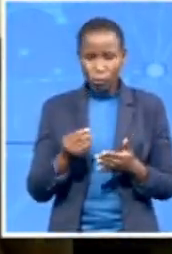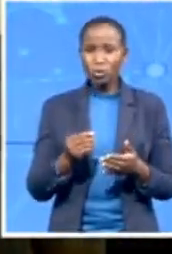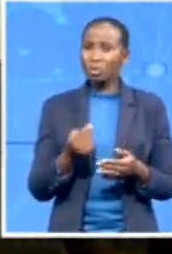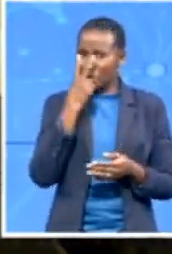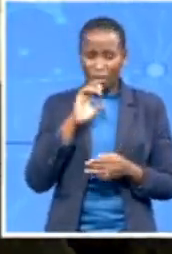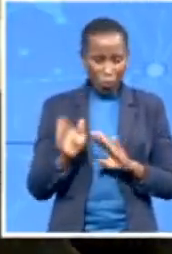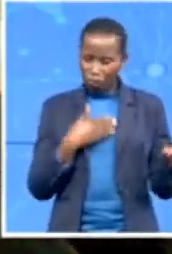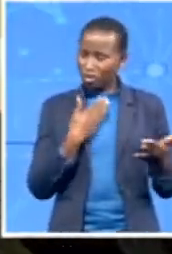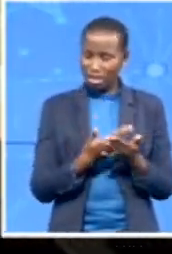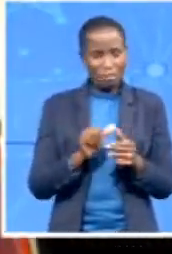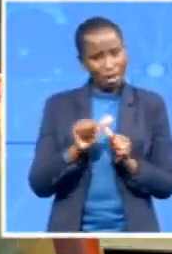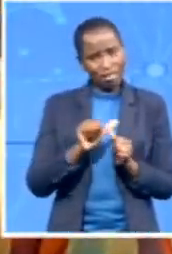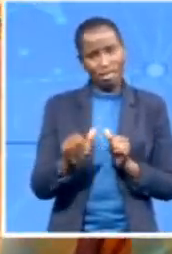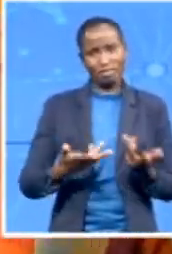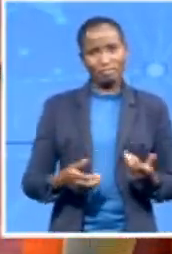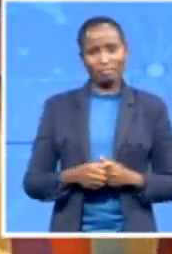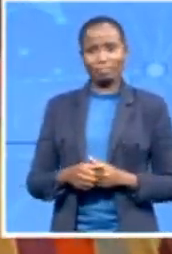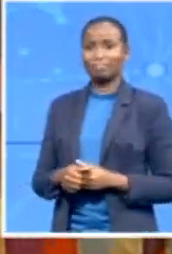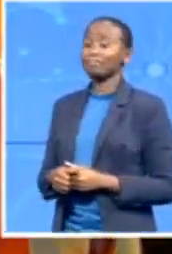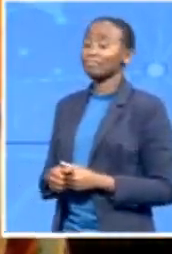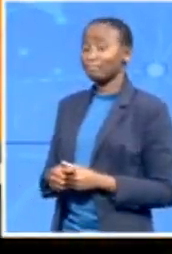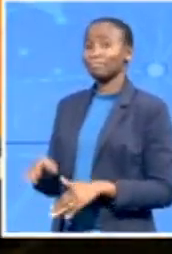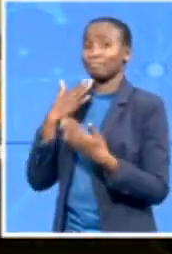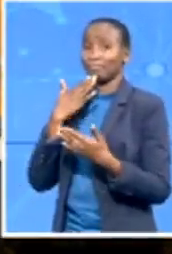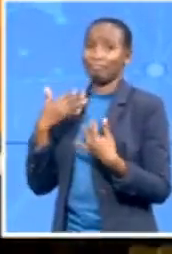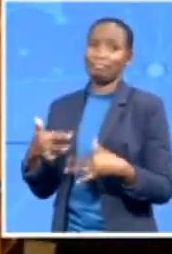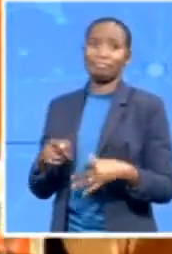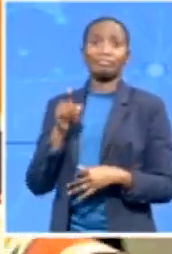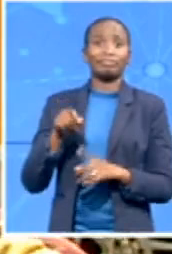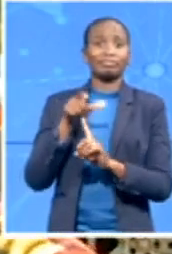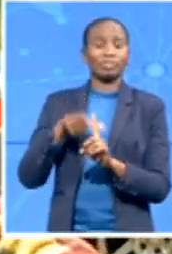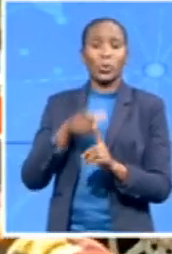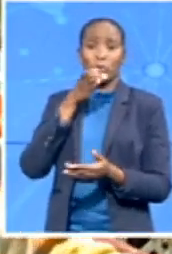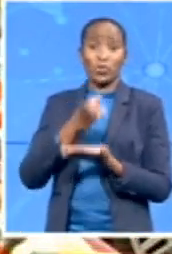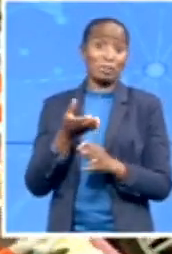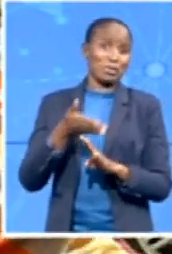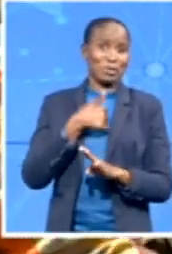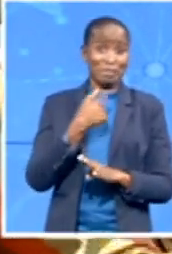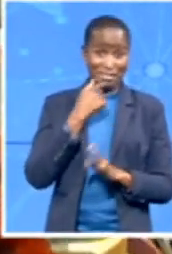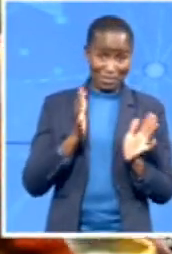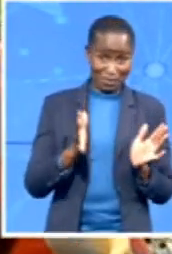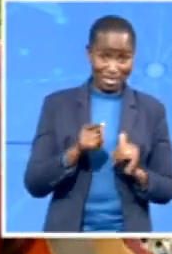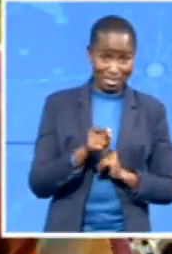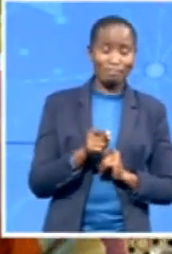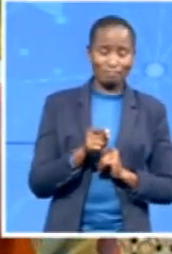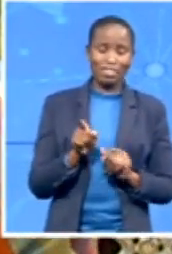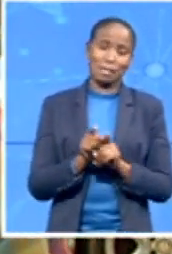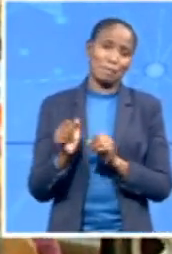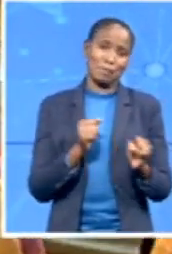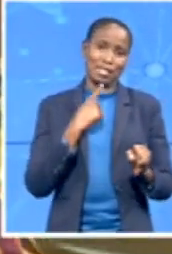kamanda. He's basically confirming what I was saying. He has a business here next to the road, and he says he